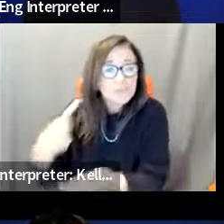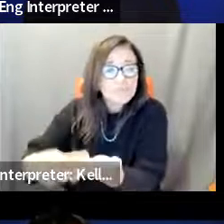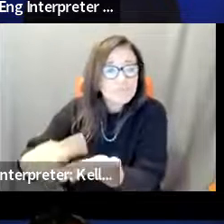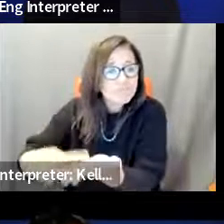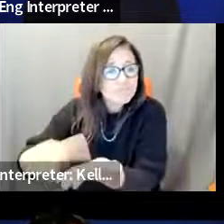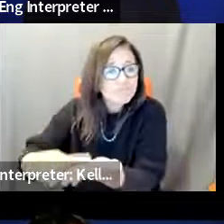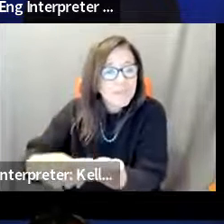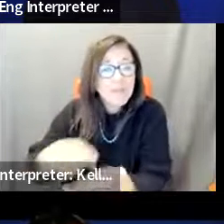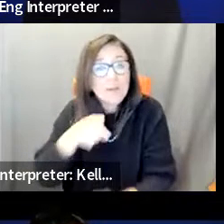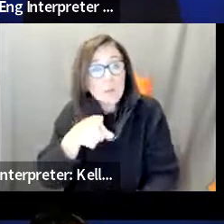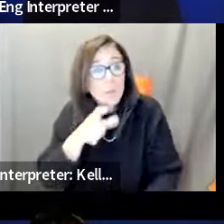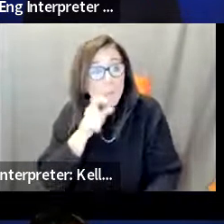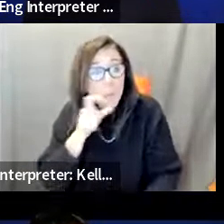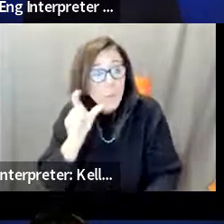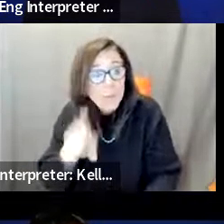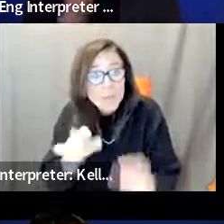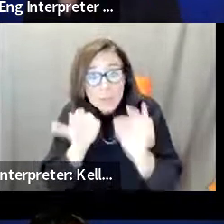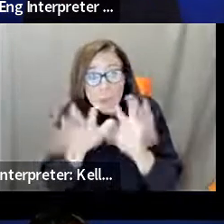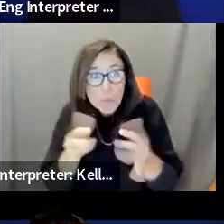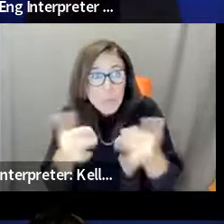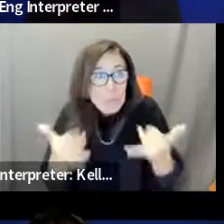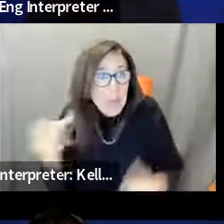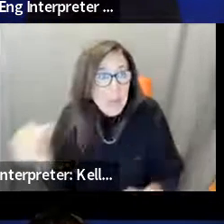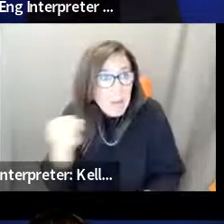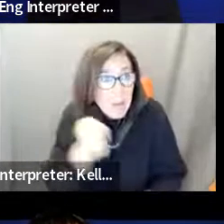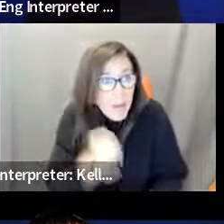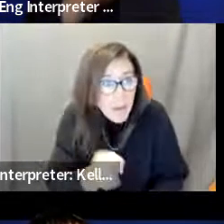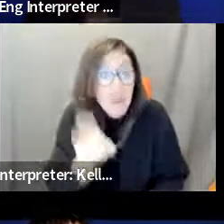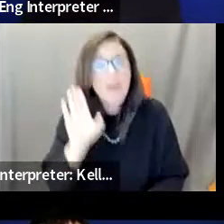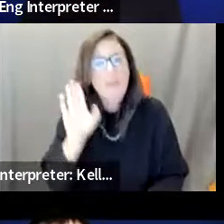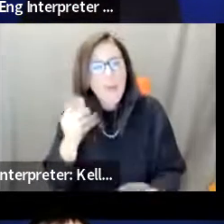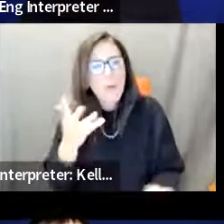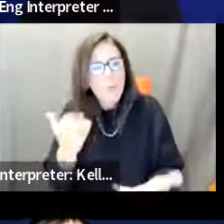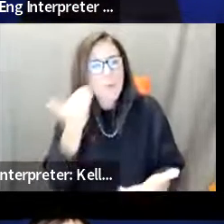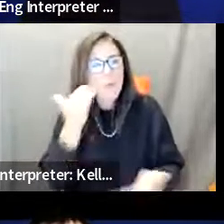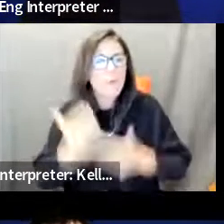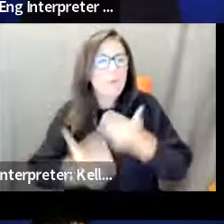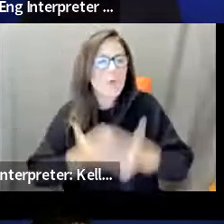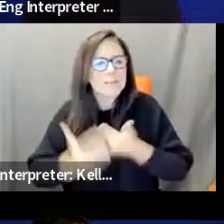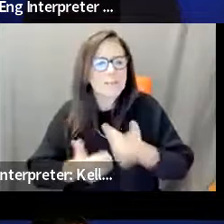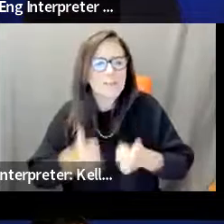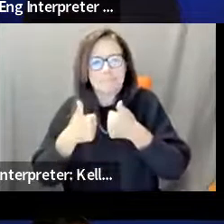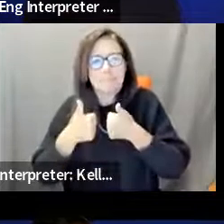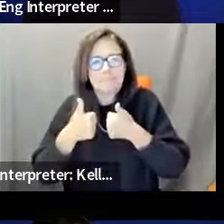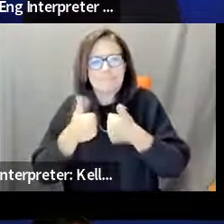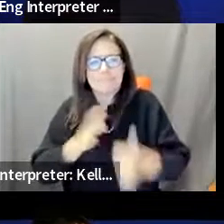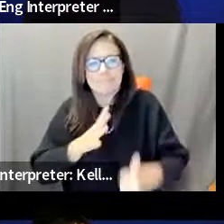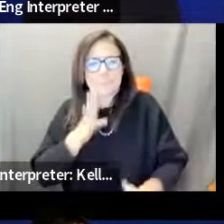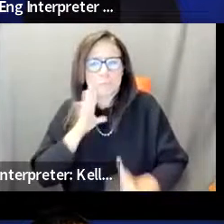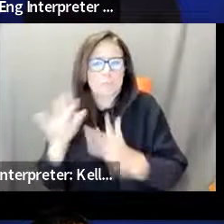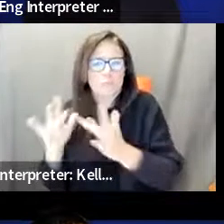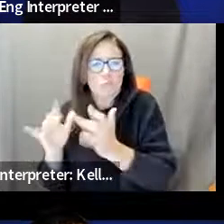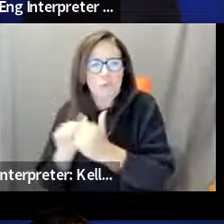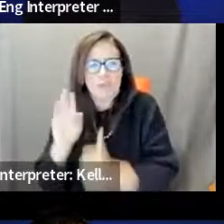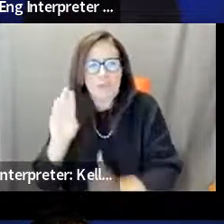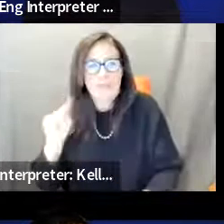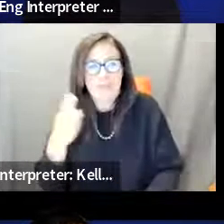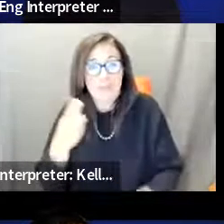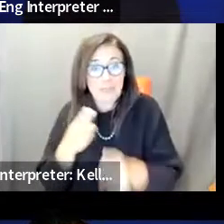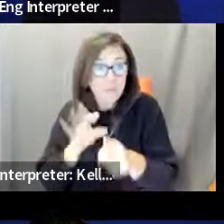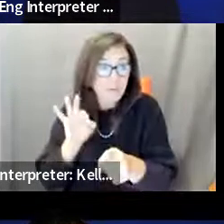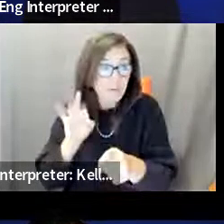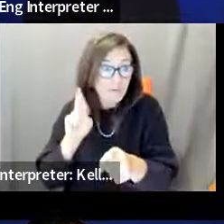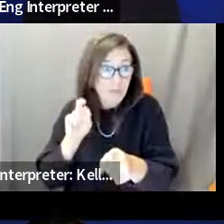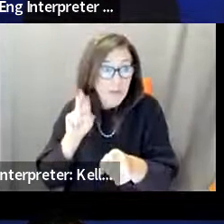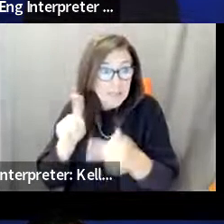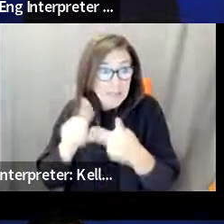an immediate plan for an interpreted show coming up in your future. Okay. Yeah, Frank or Tina, you have